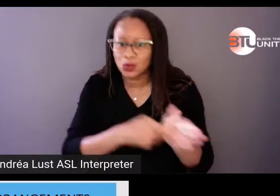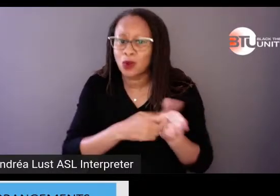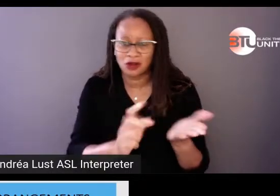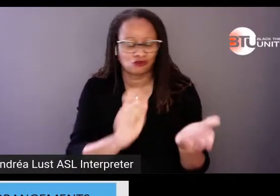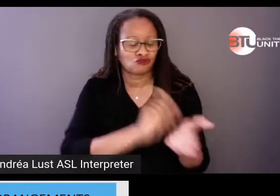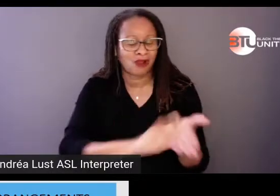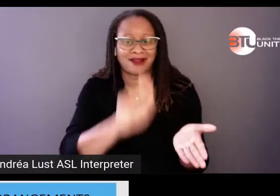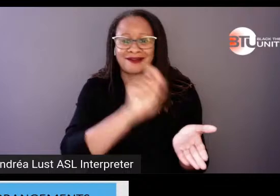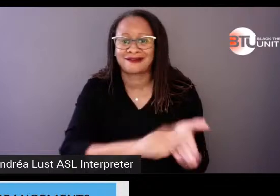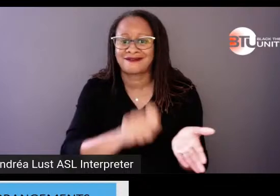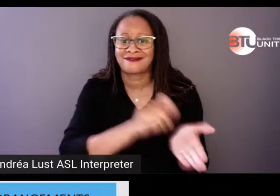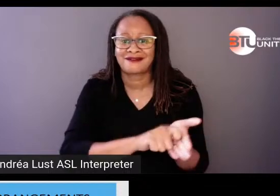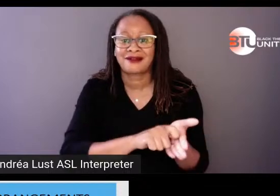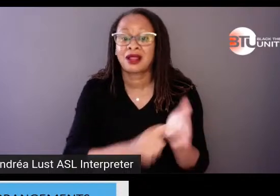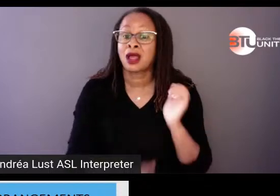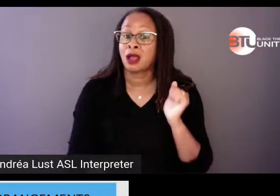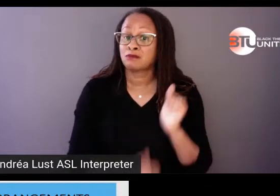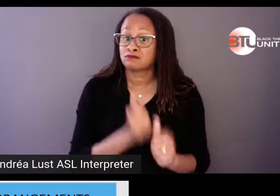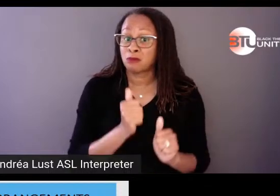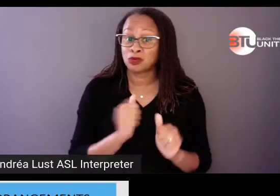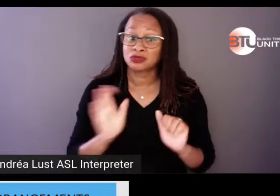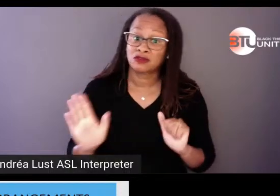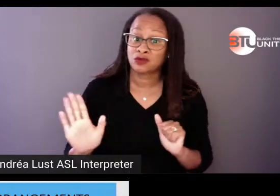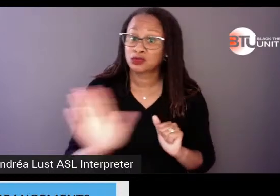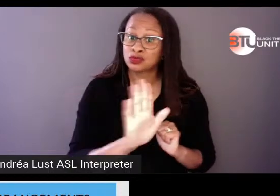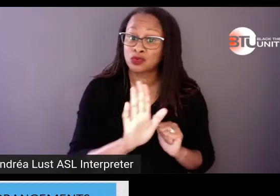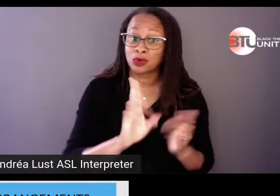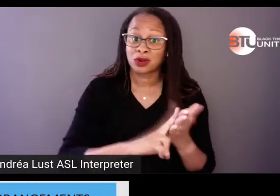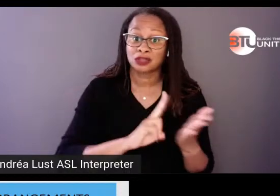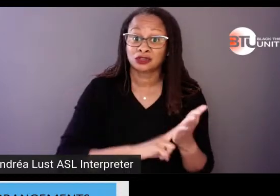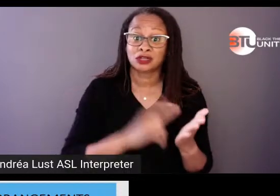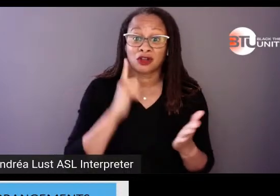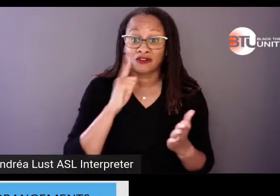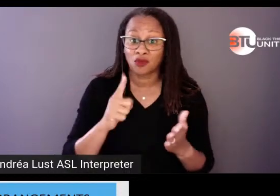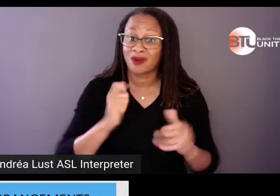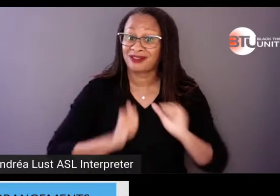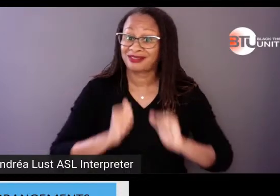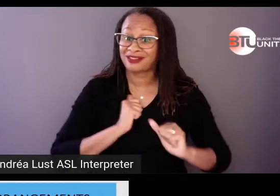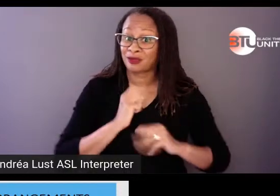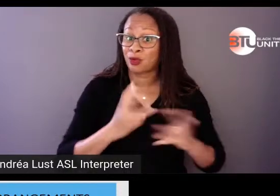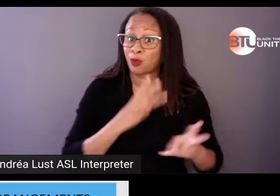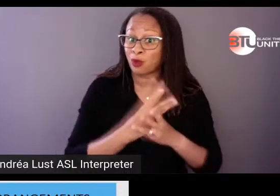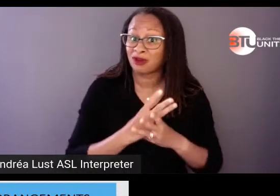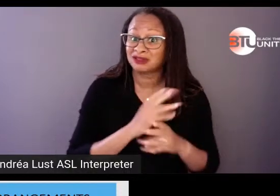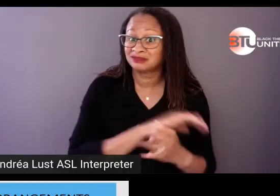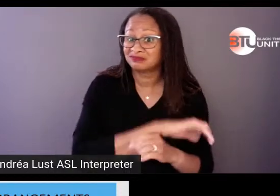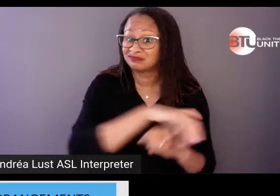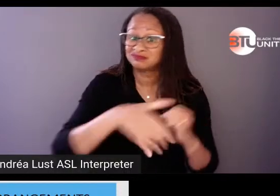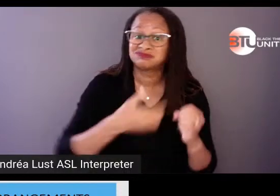Most of the contracts that we're dealing with, that you would deal with in the theatrical production realm, have to be in writing.